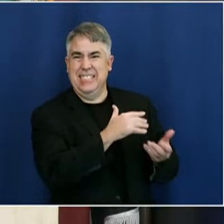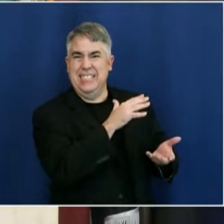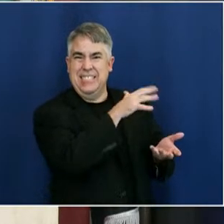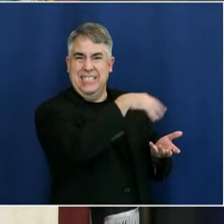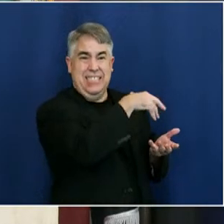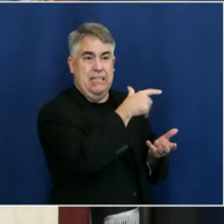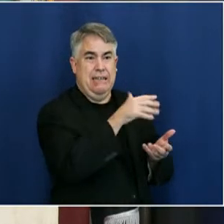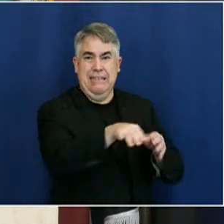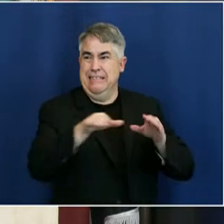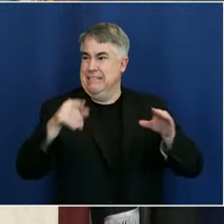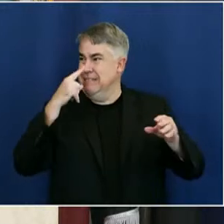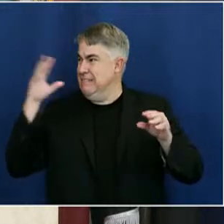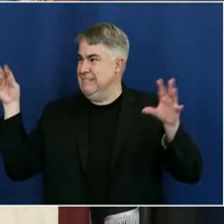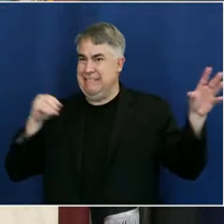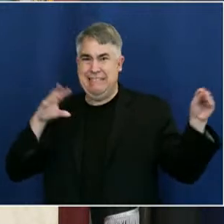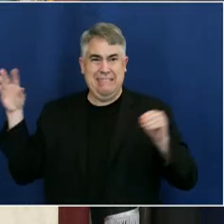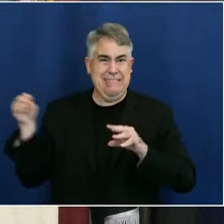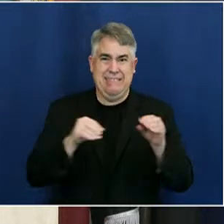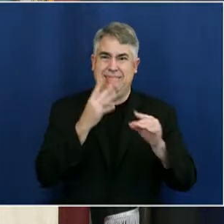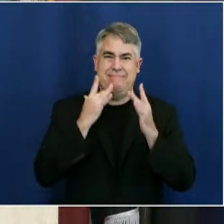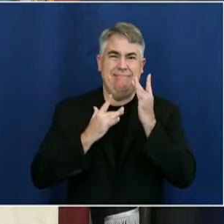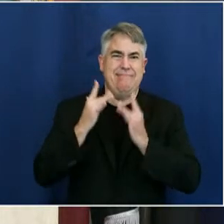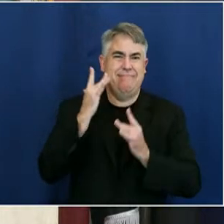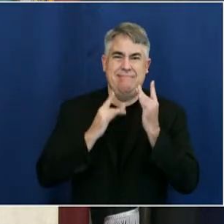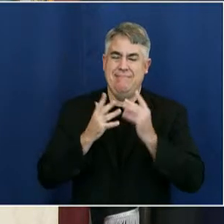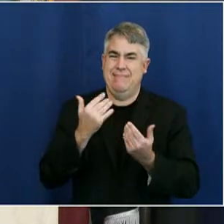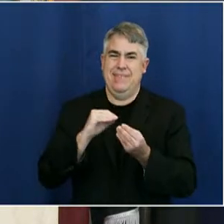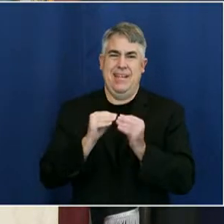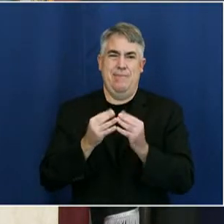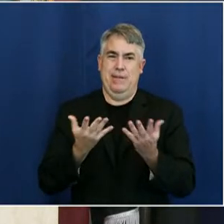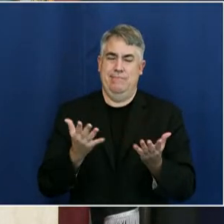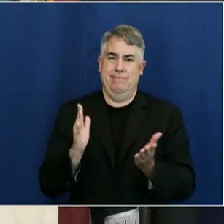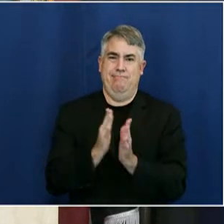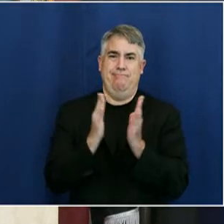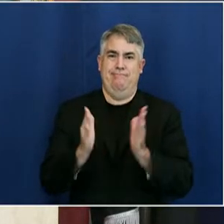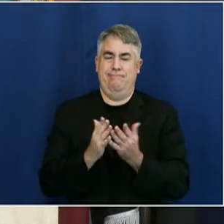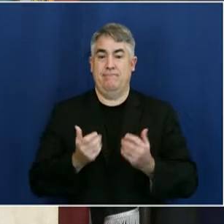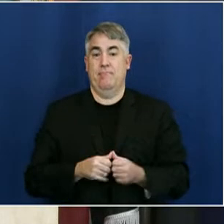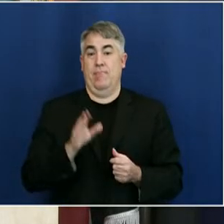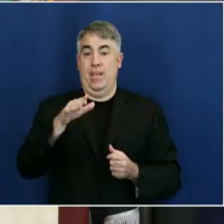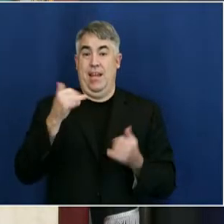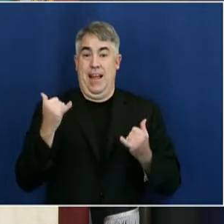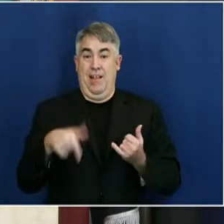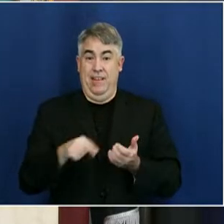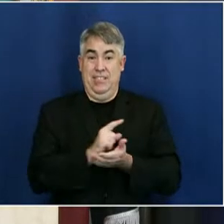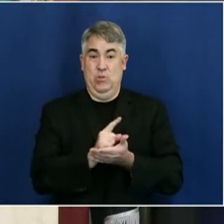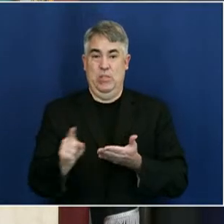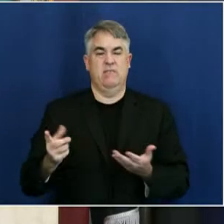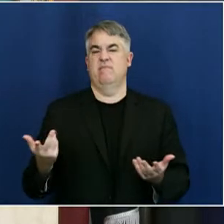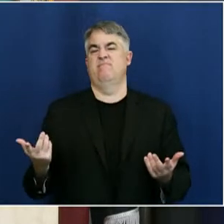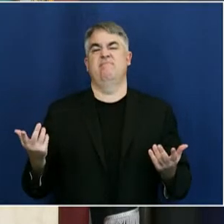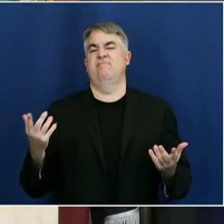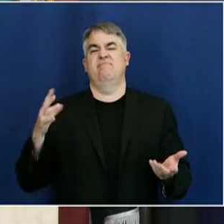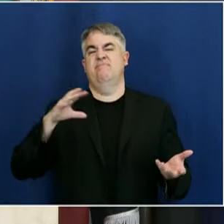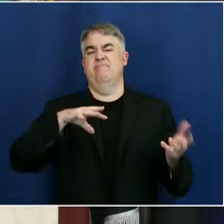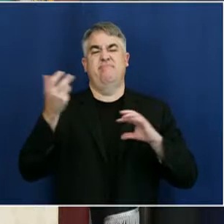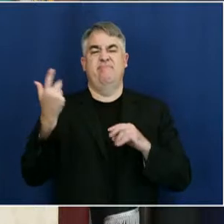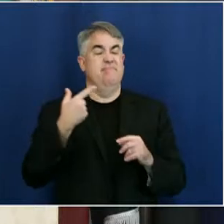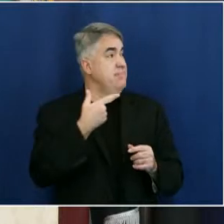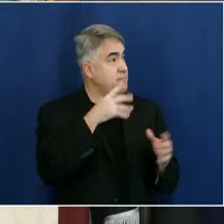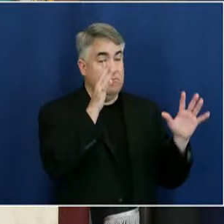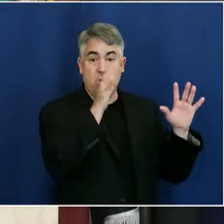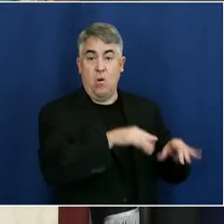place as running. And a second set of delays is going to have very significant impacts on our system. We